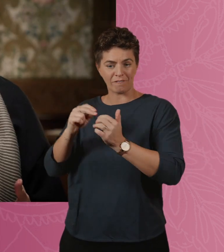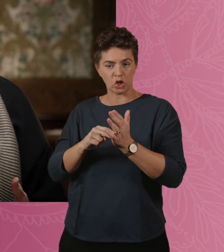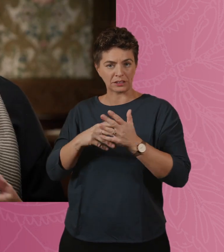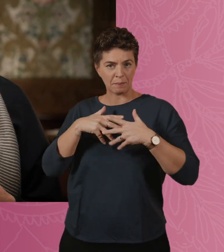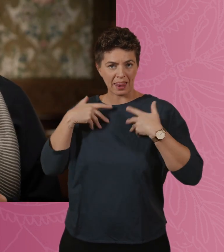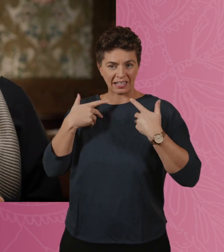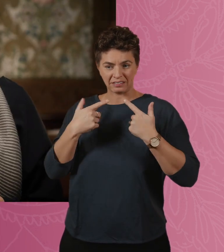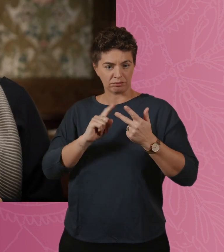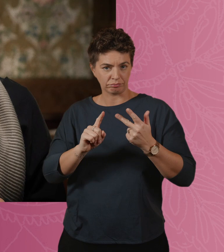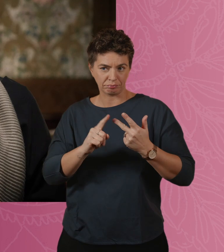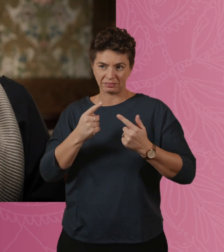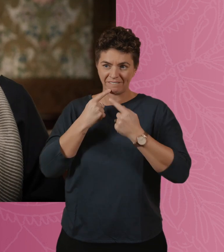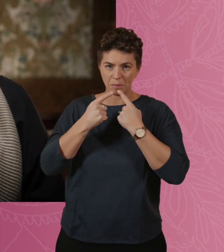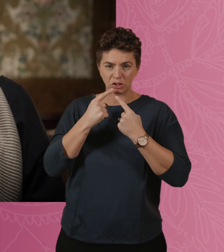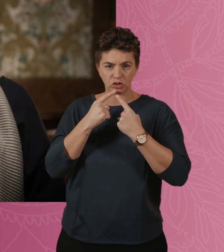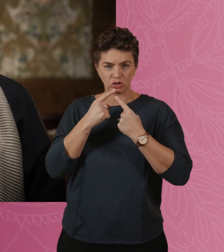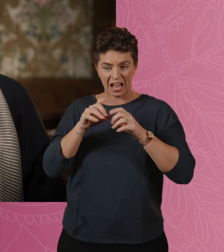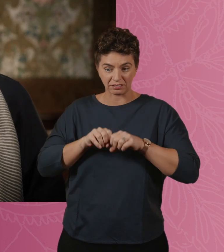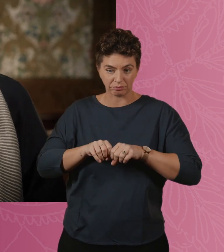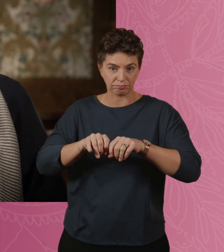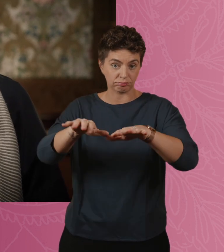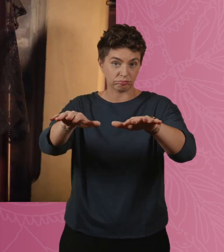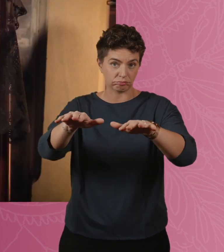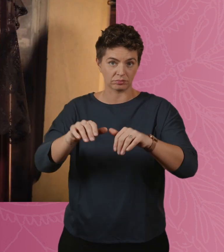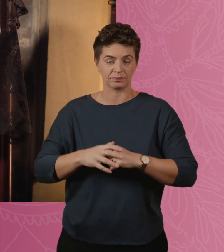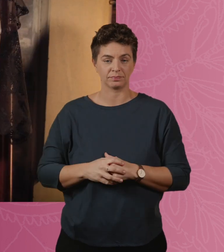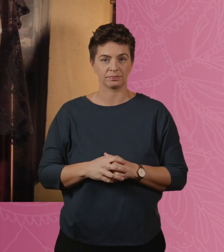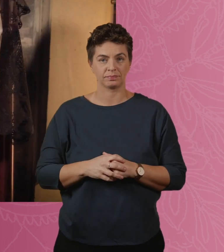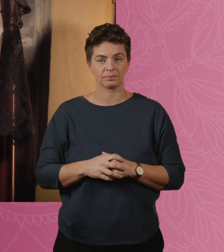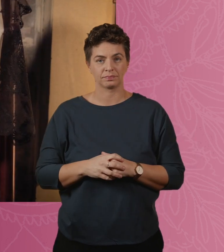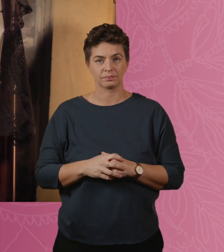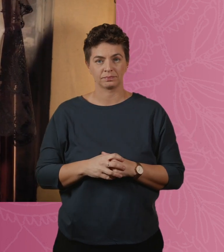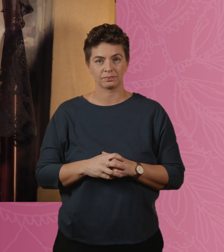lace and lace in general and its impact beyond the UK.